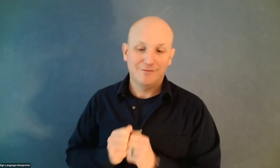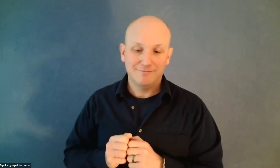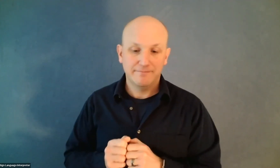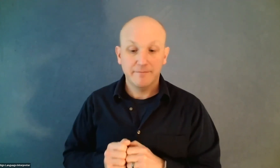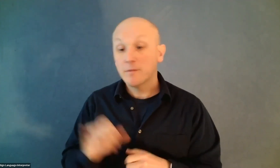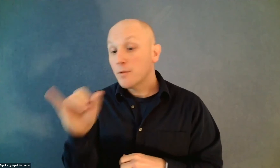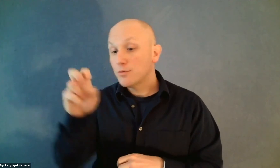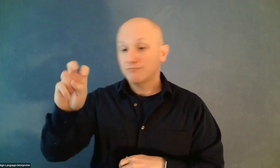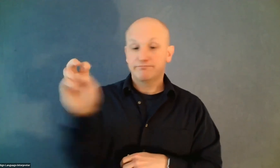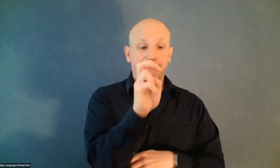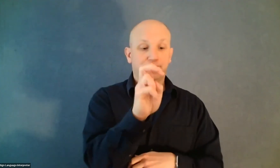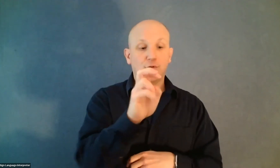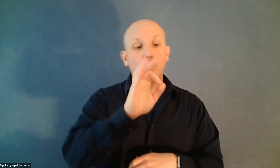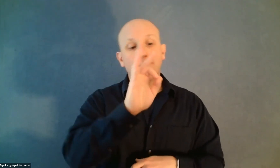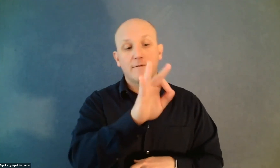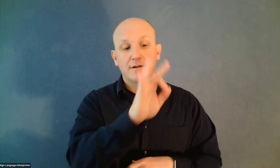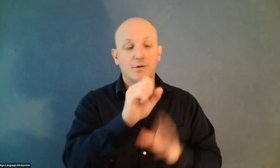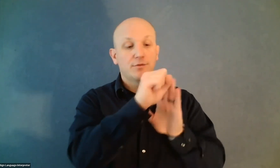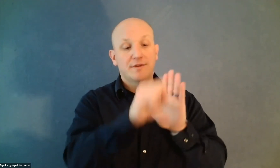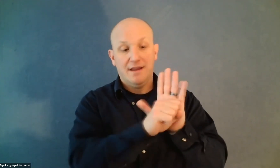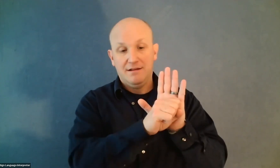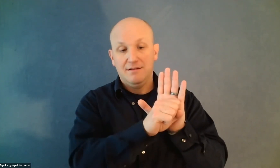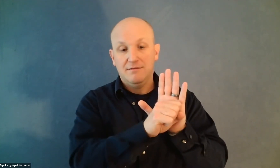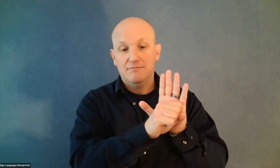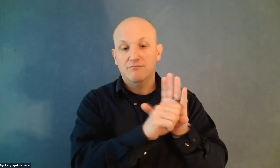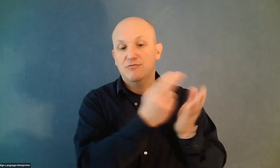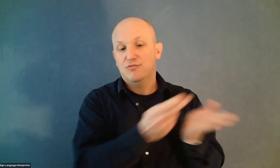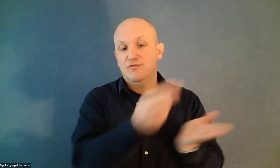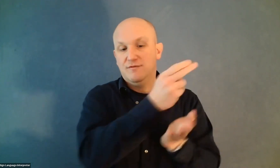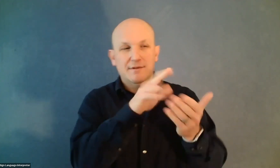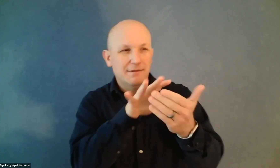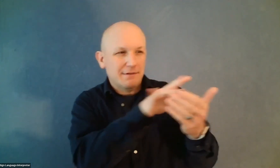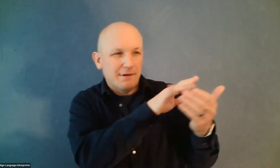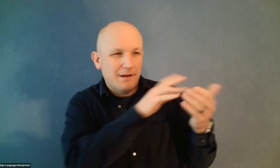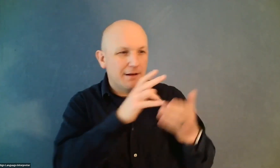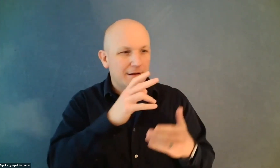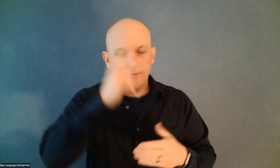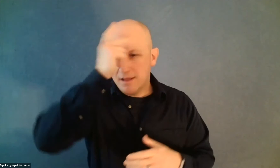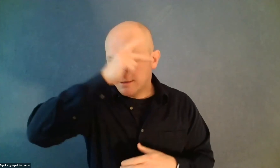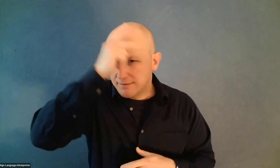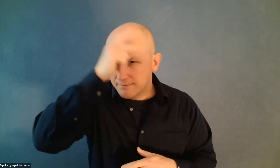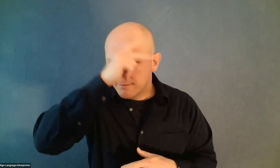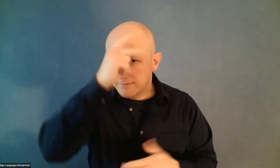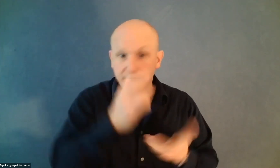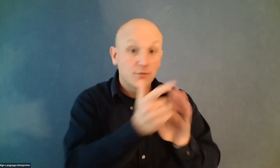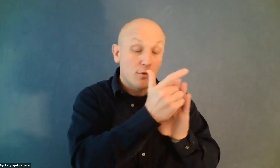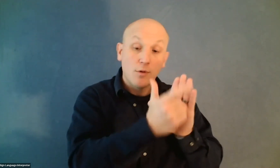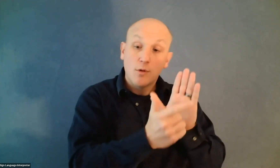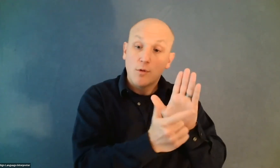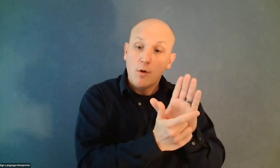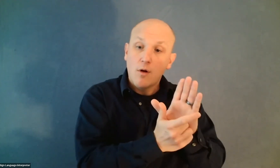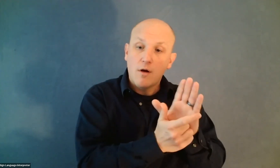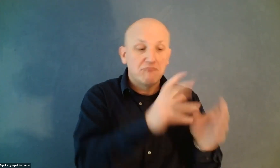to Fresno State University, where I studied philosophy. It was the Law Pathway program that had one of the required courses in the Law Pathway